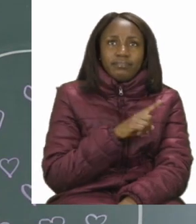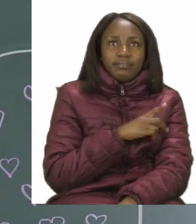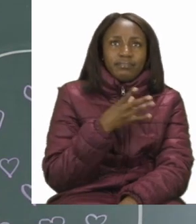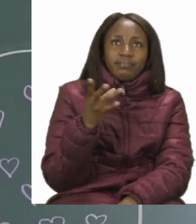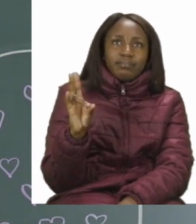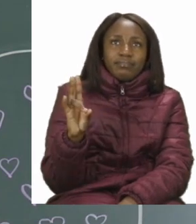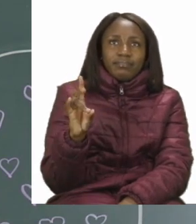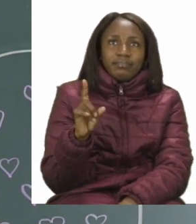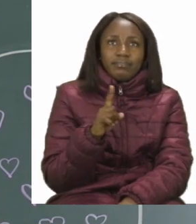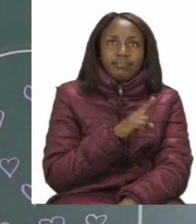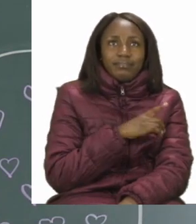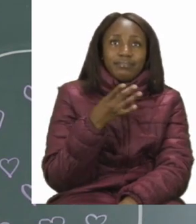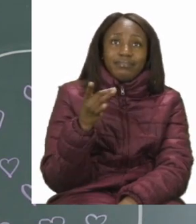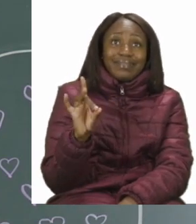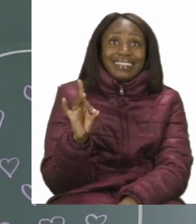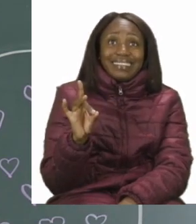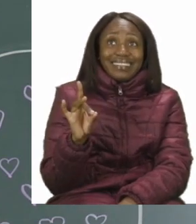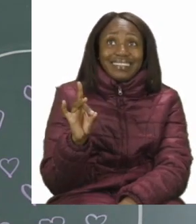16, 17,